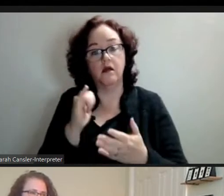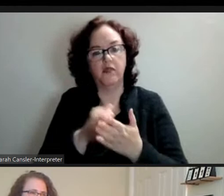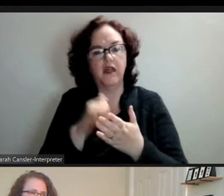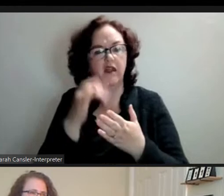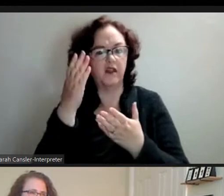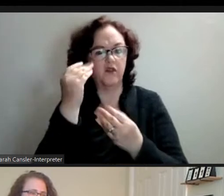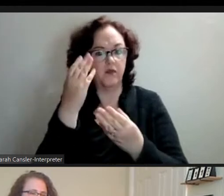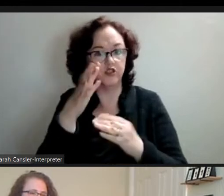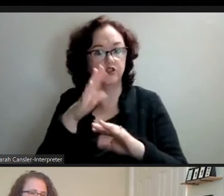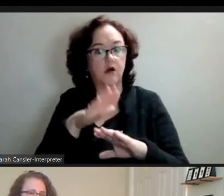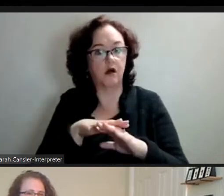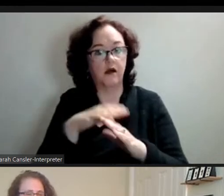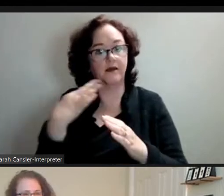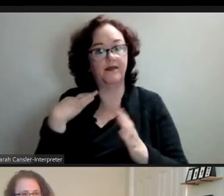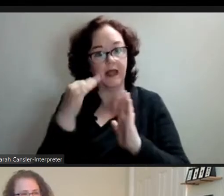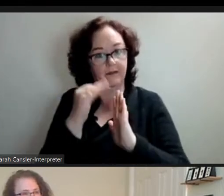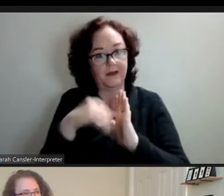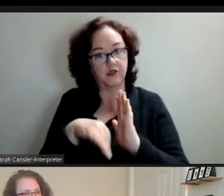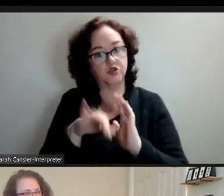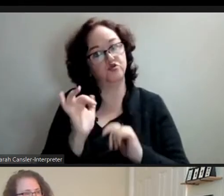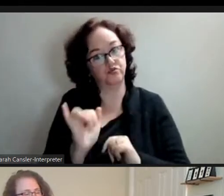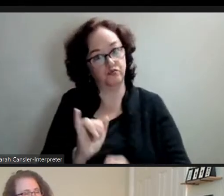itself.